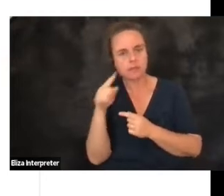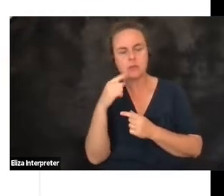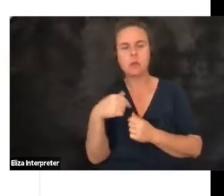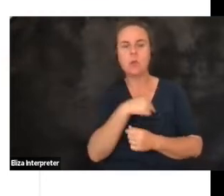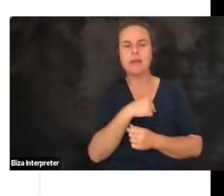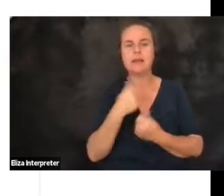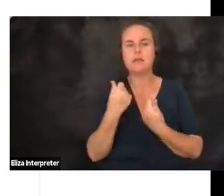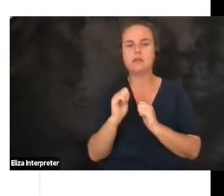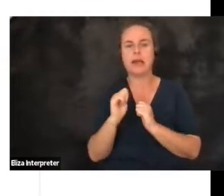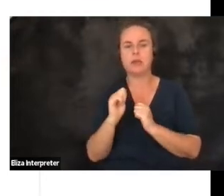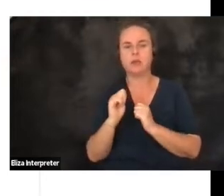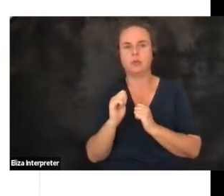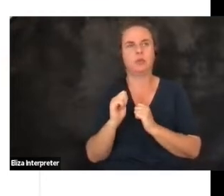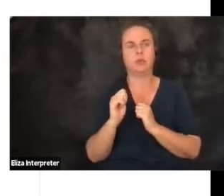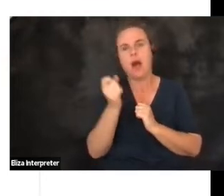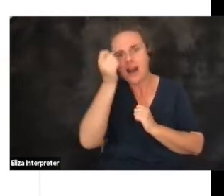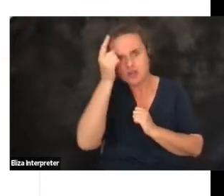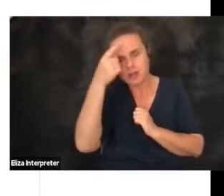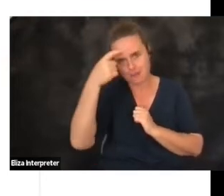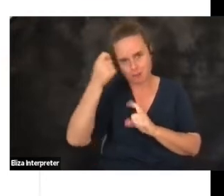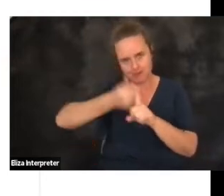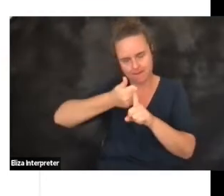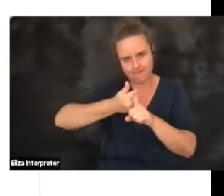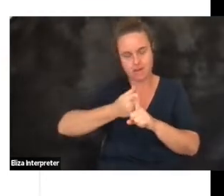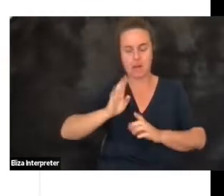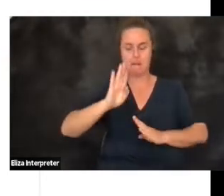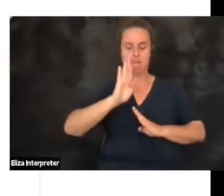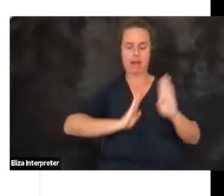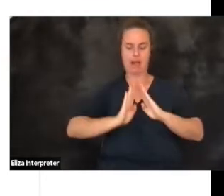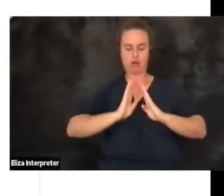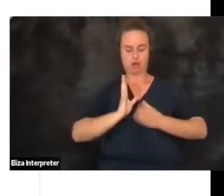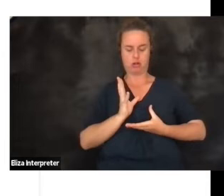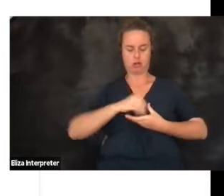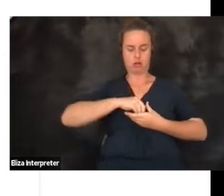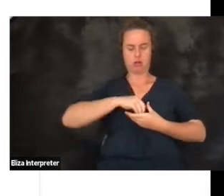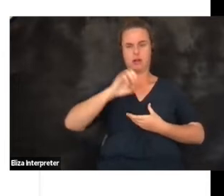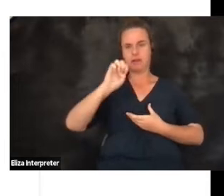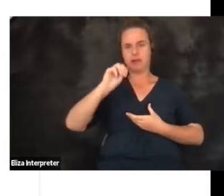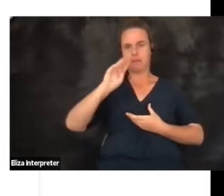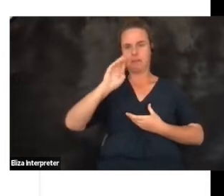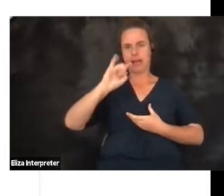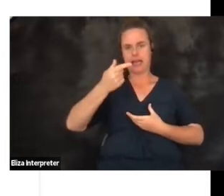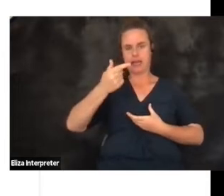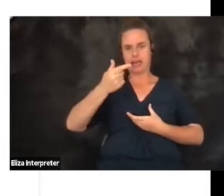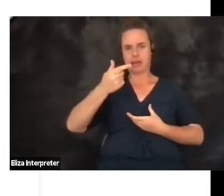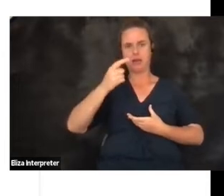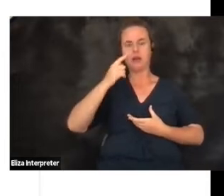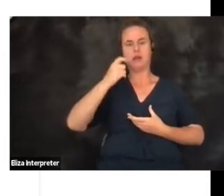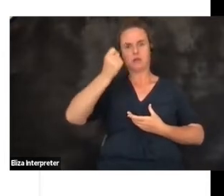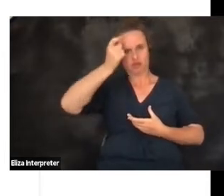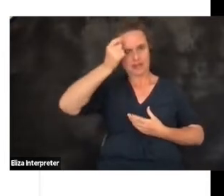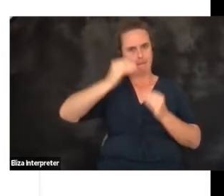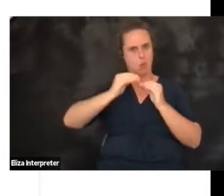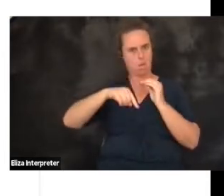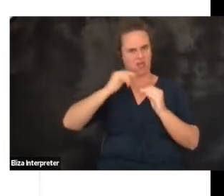understand the trauma and biological embedding and all of those kinds of things, and then learning together about